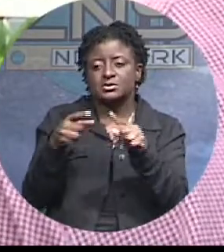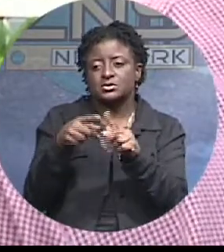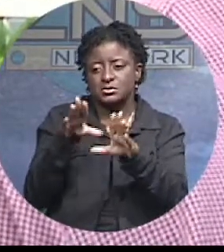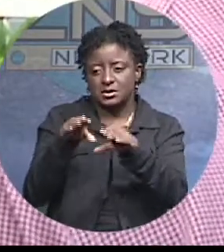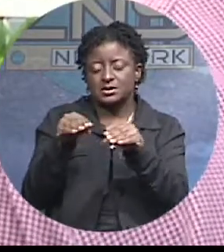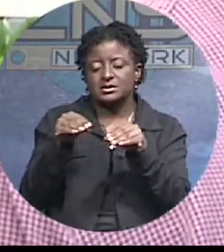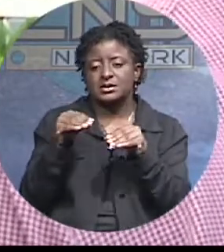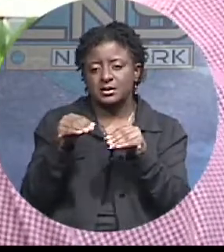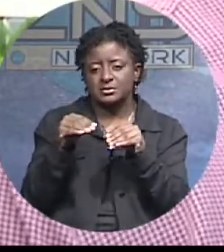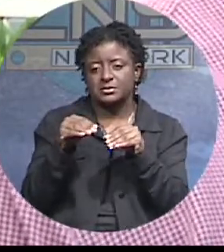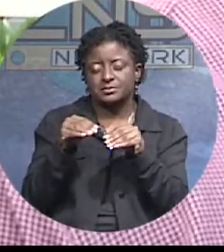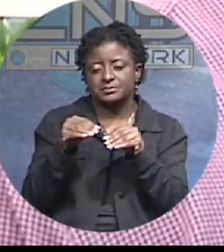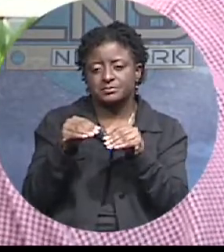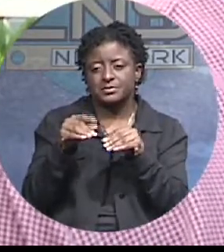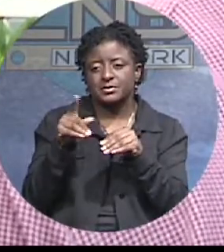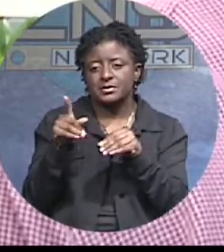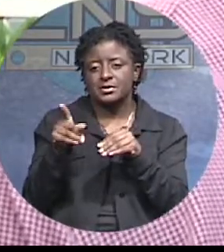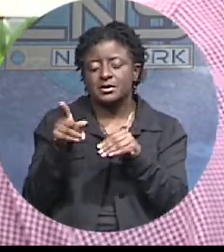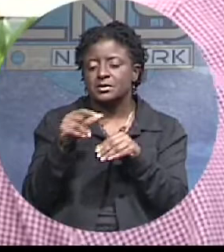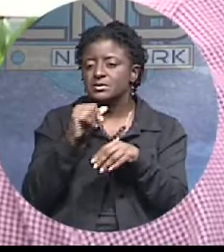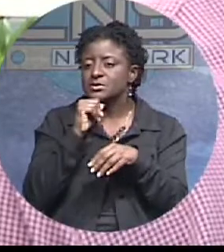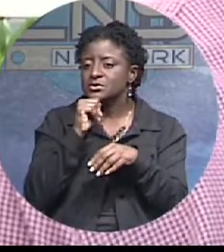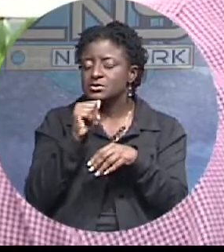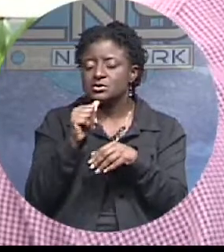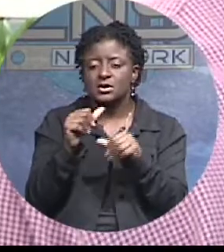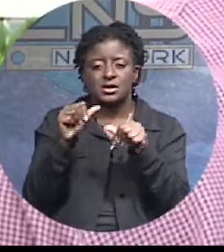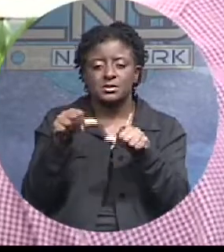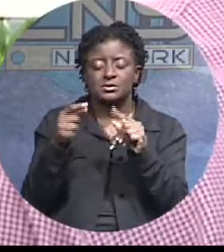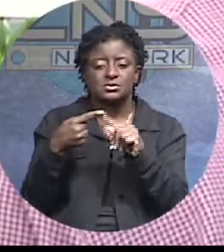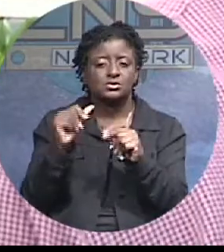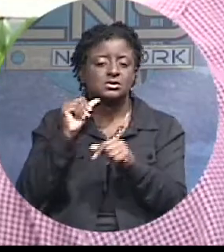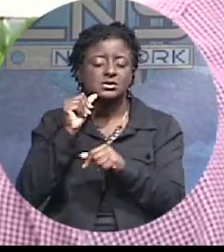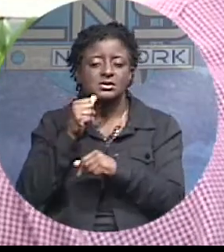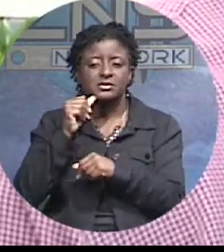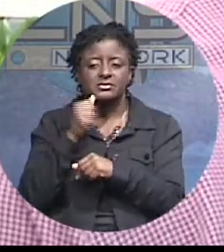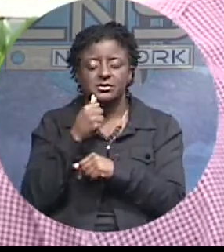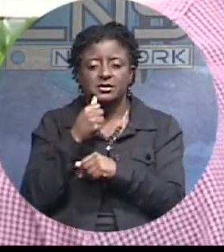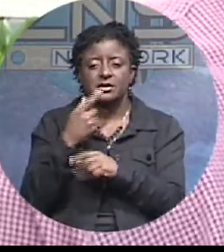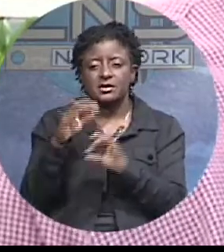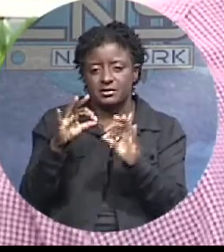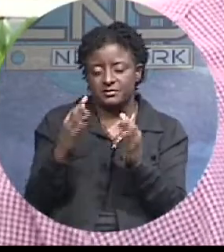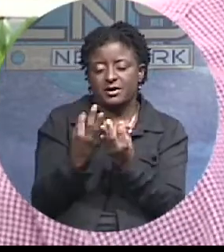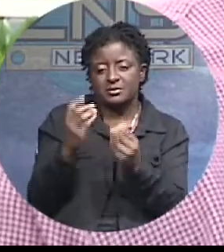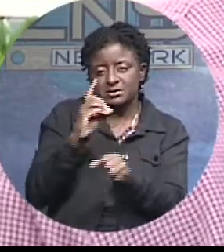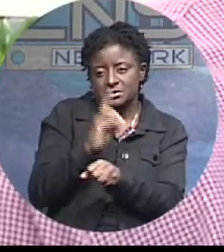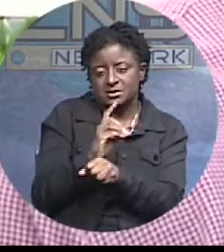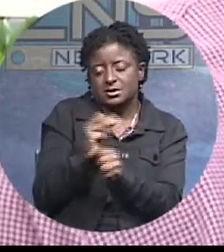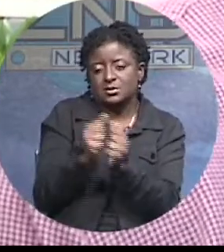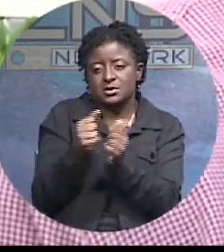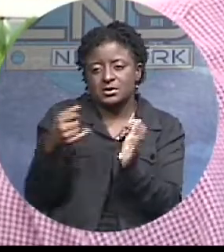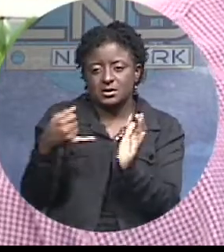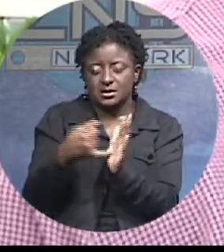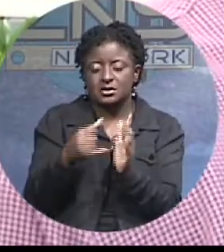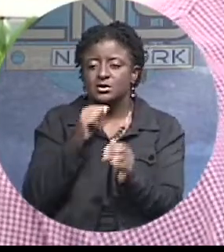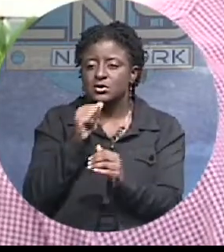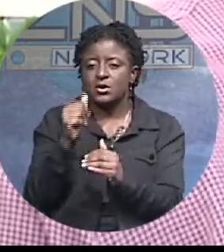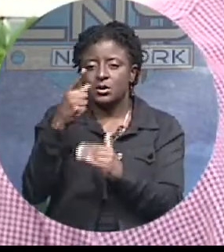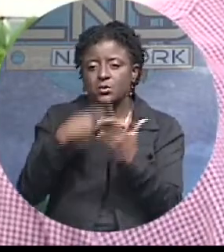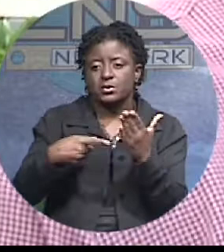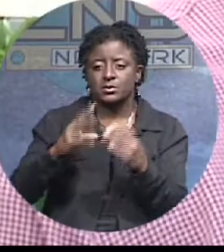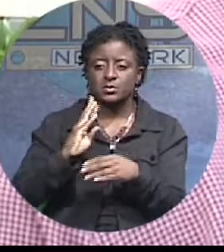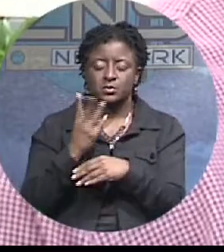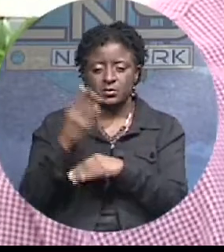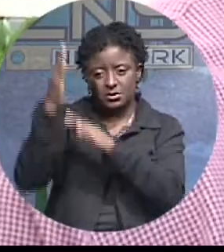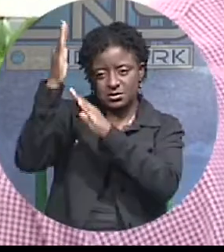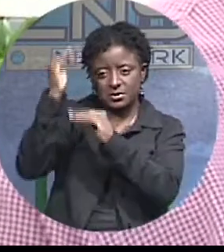same time. So he wasn't able to suffer that much. And so the family is coping with it. It wasn't what we expected, but